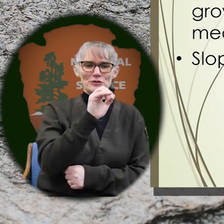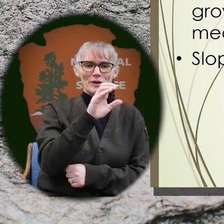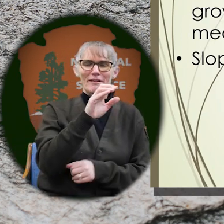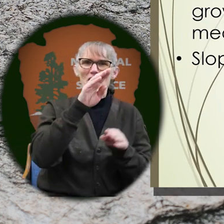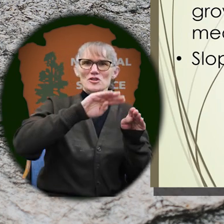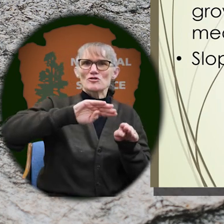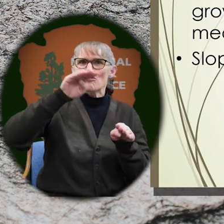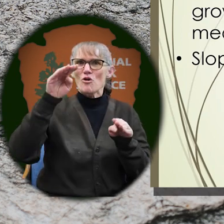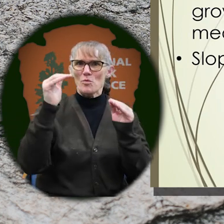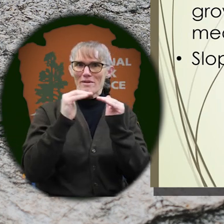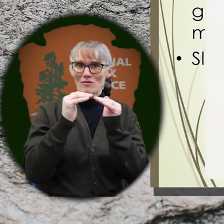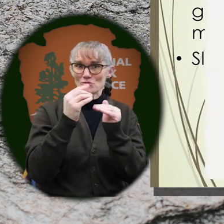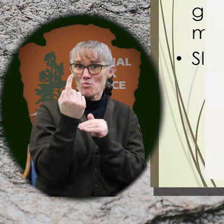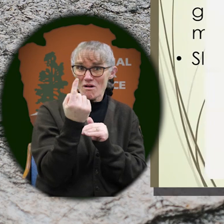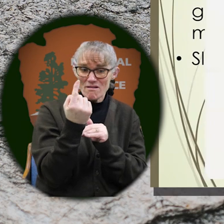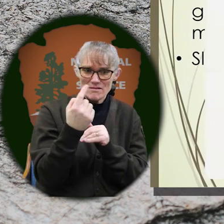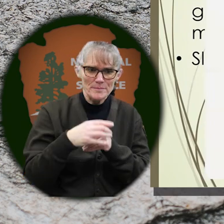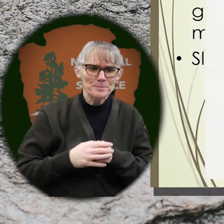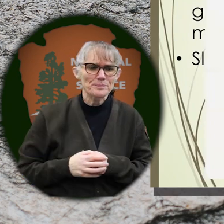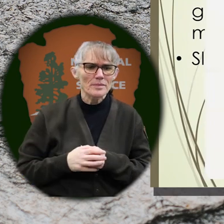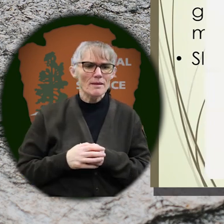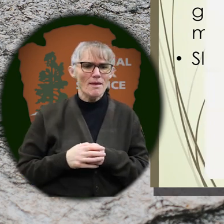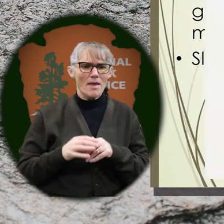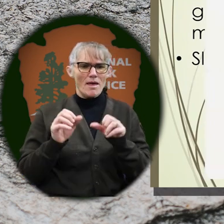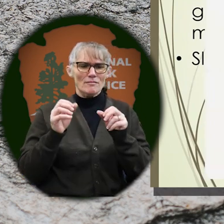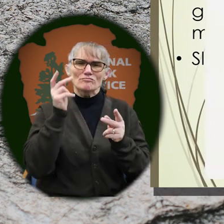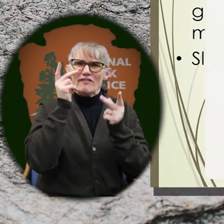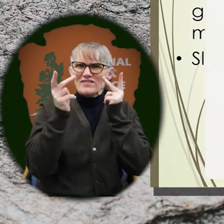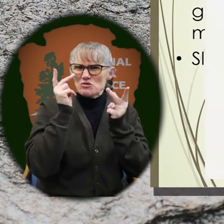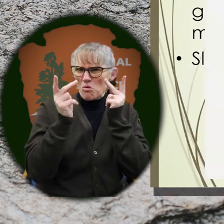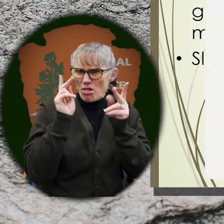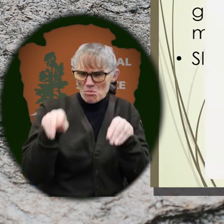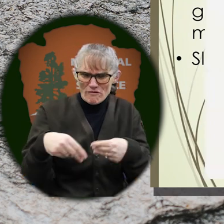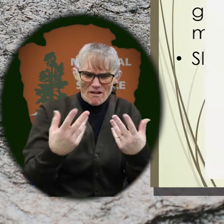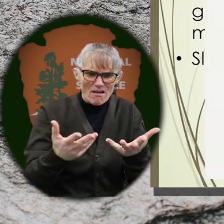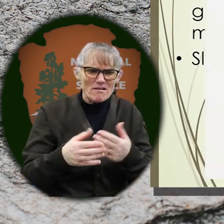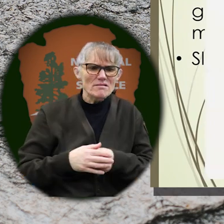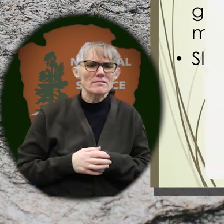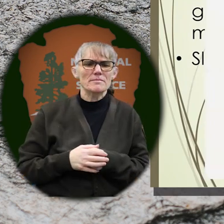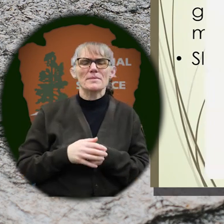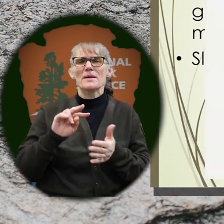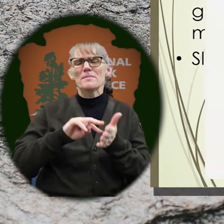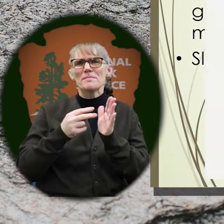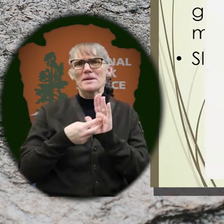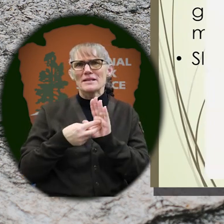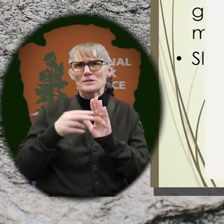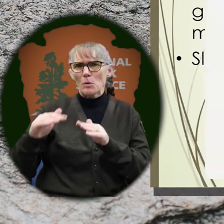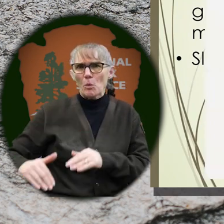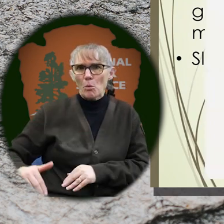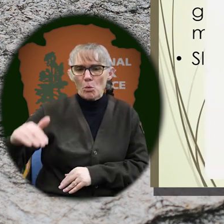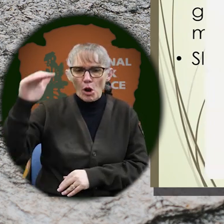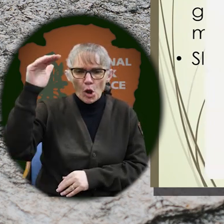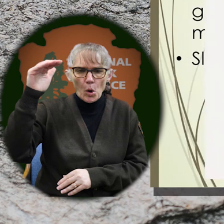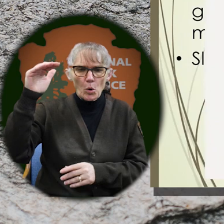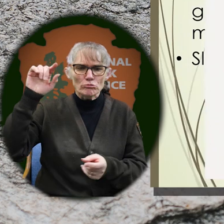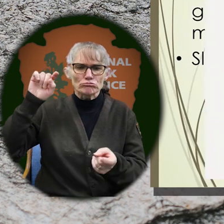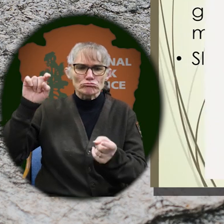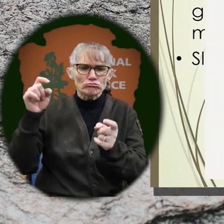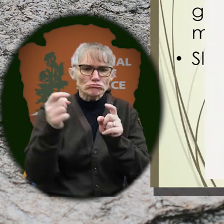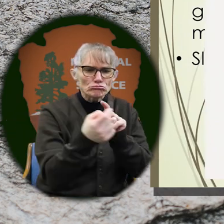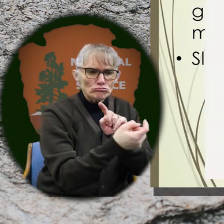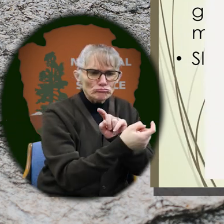indicated by a slope of 1. And just to give a little bit of a visual here, it would basically mean that